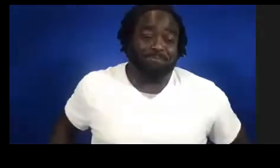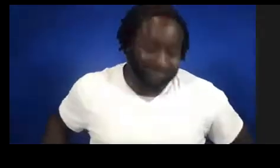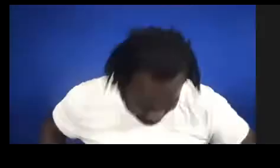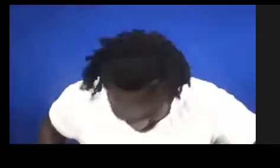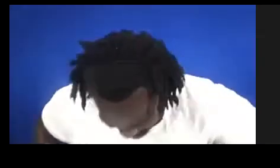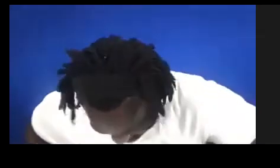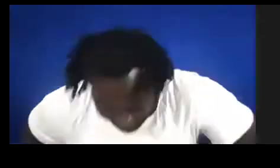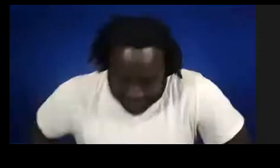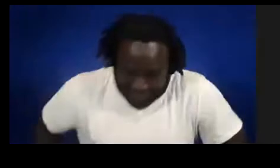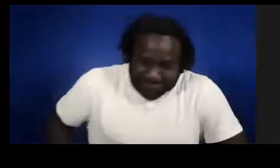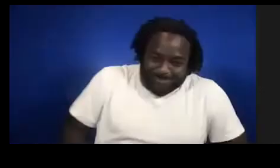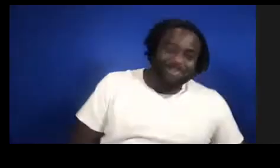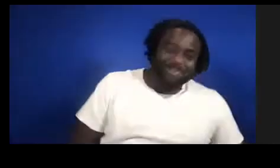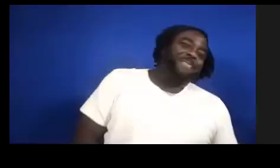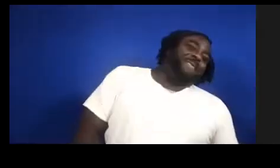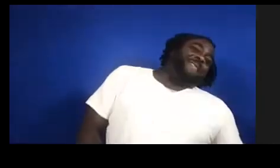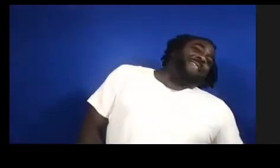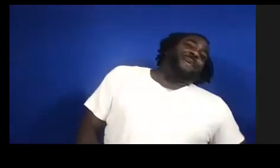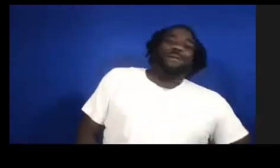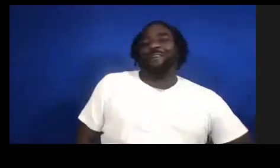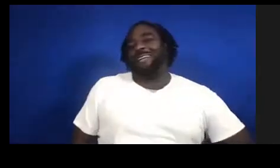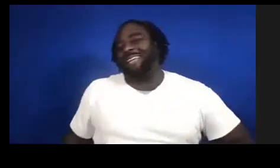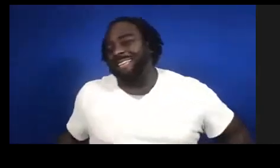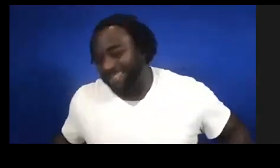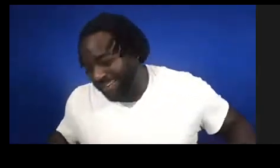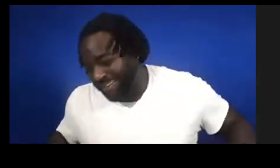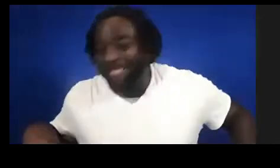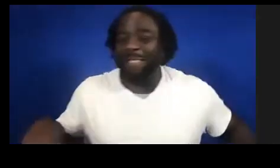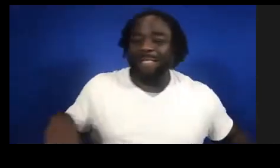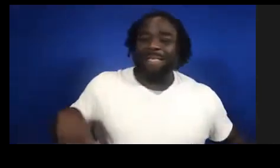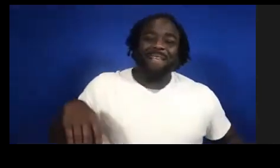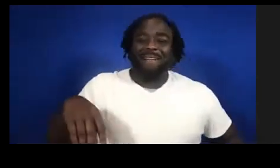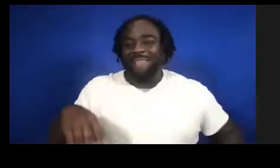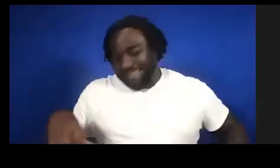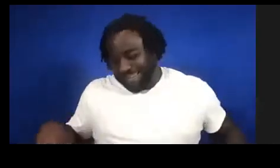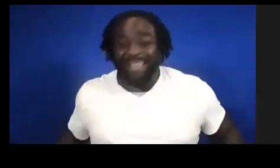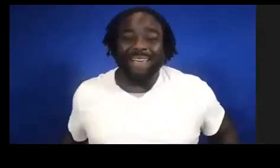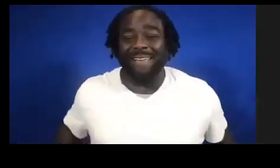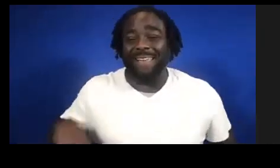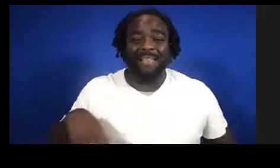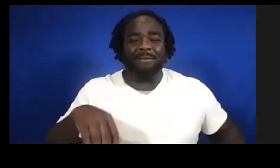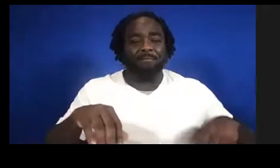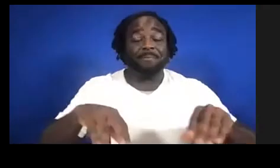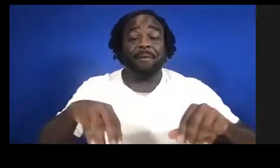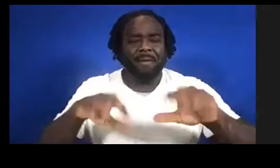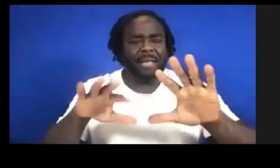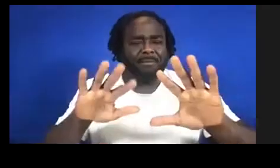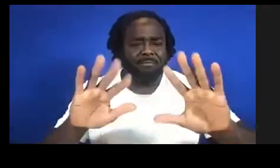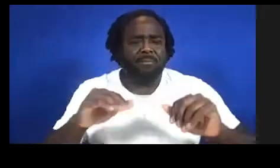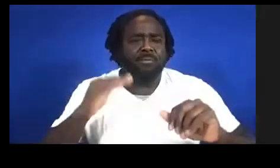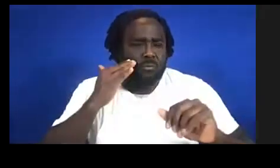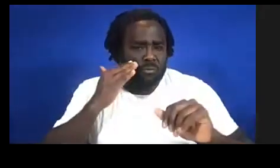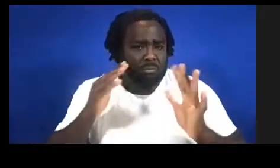Maybe I'll write it up and send it off to him. See what he says. And get a little business.